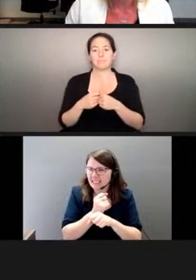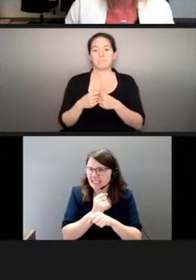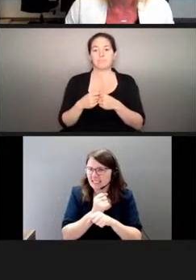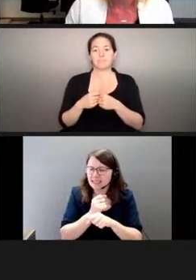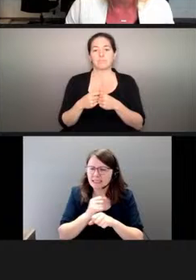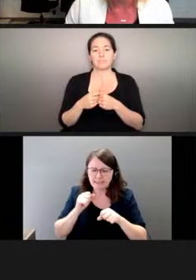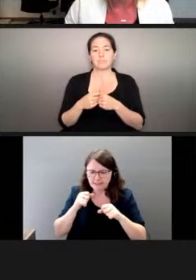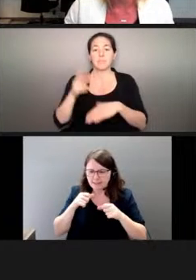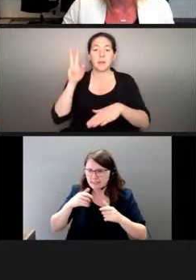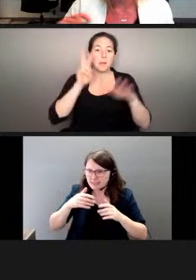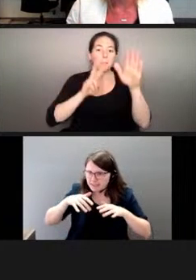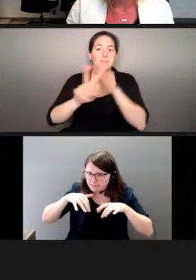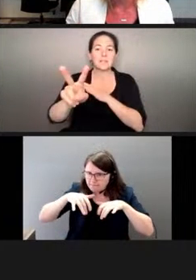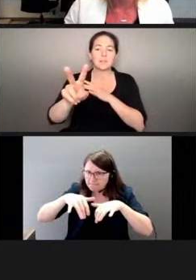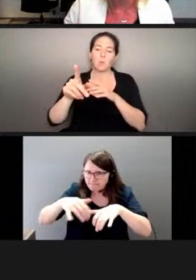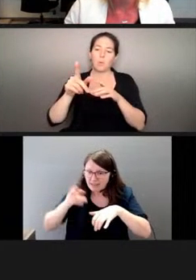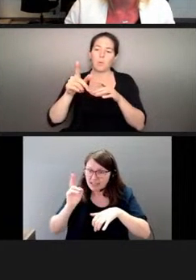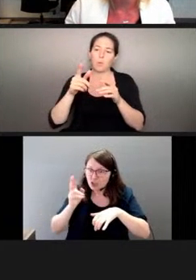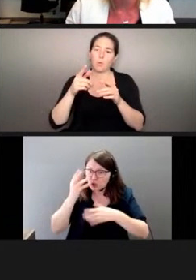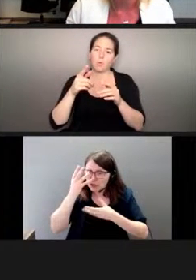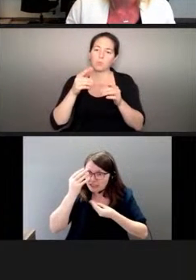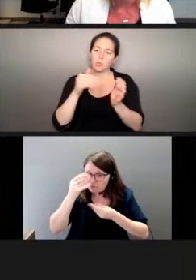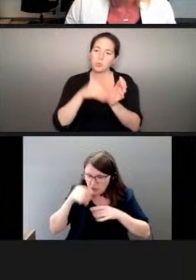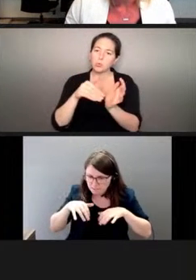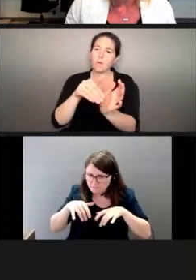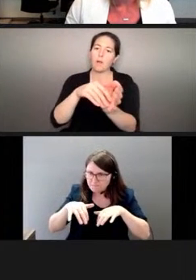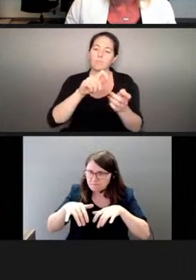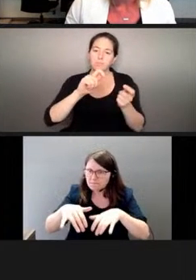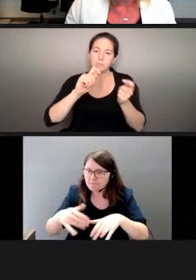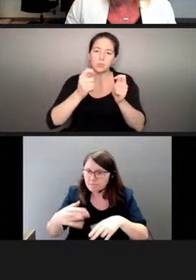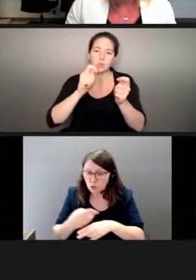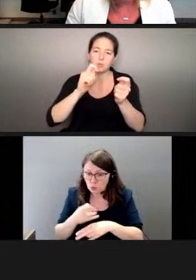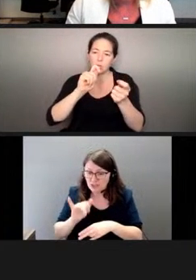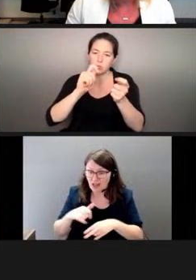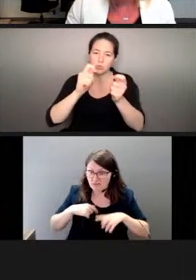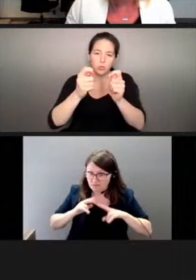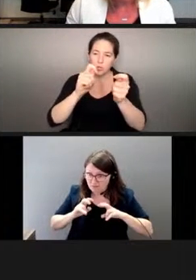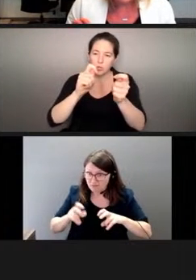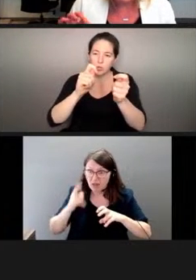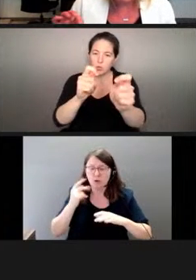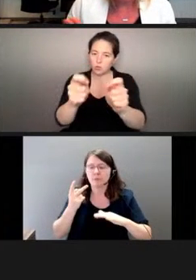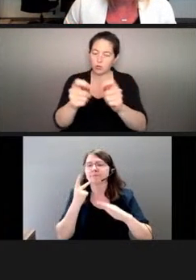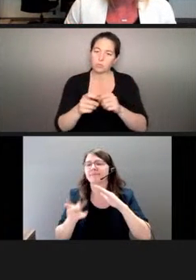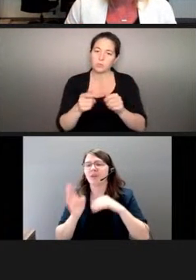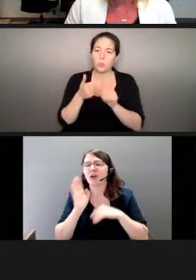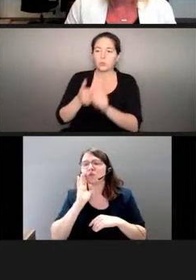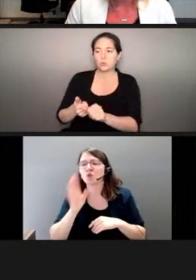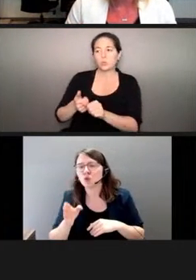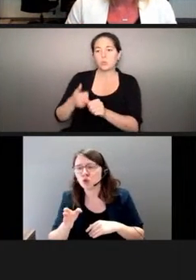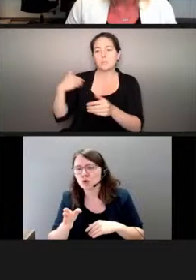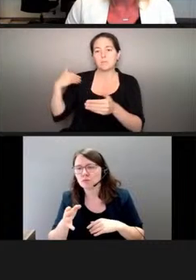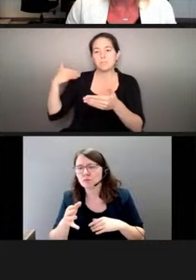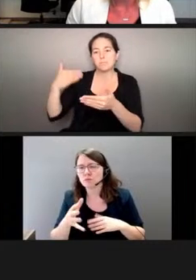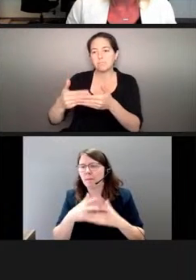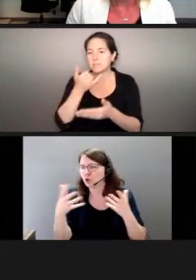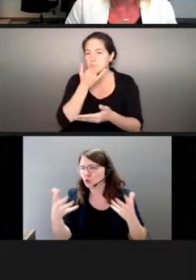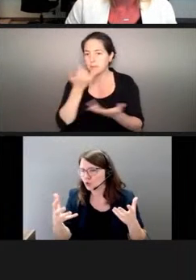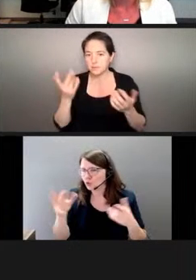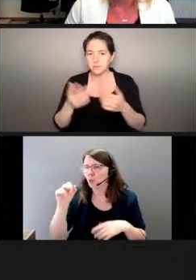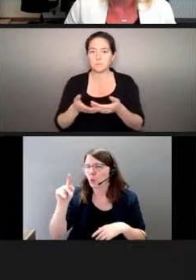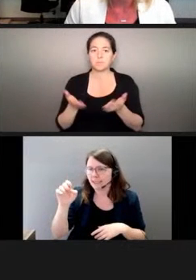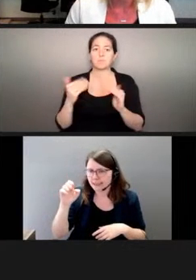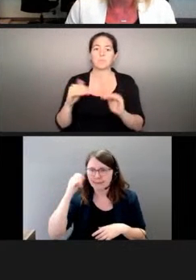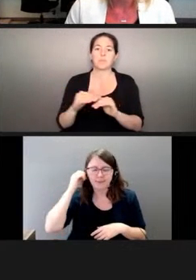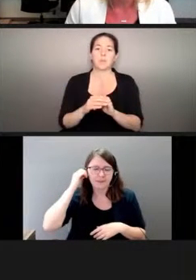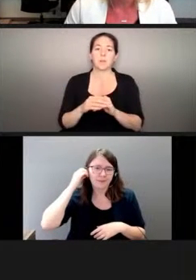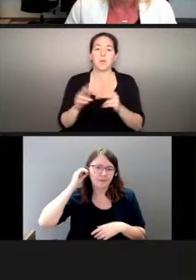that data can be modeled and projected into the future. Two other things, important things to highlight is that the